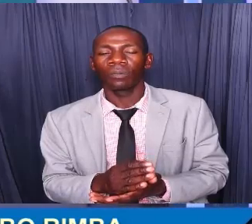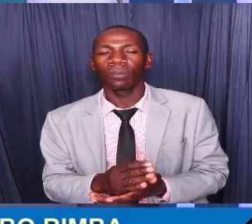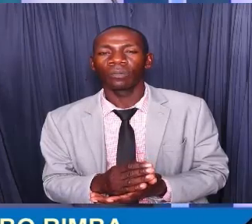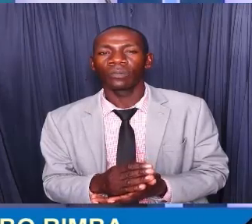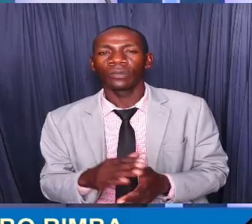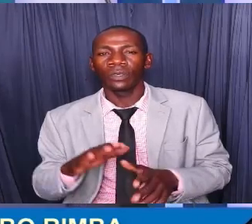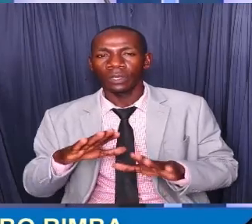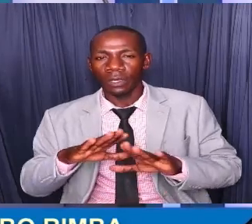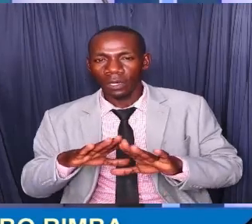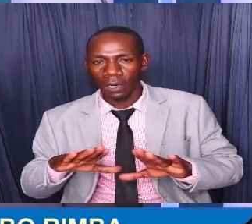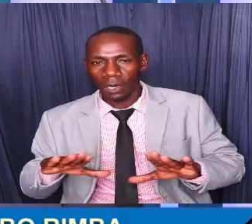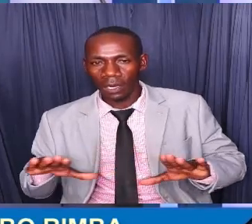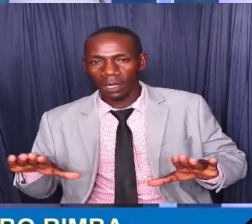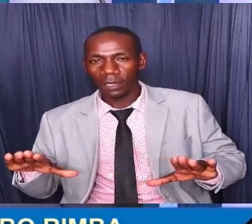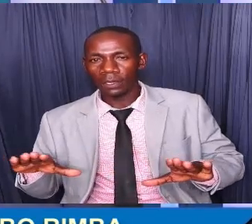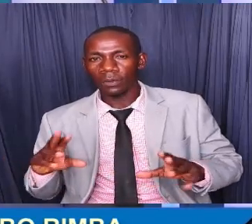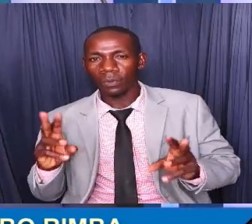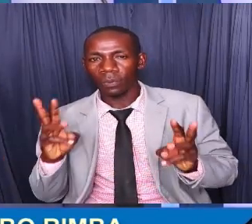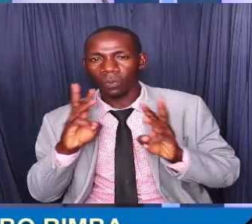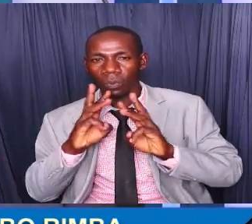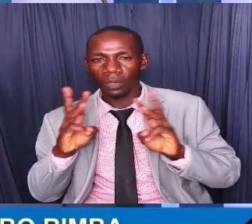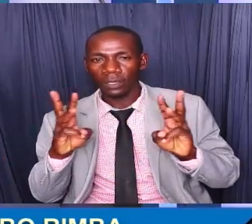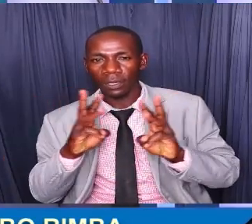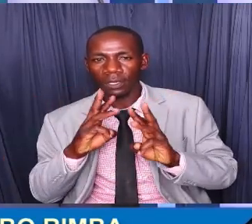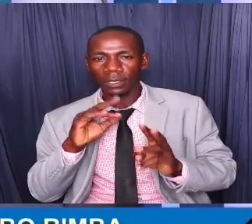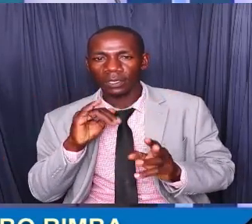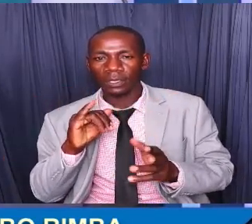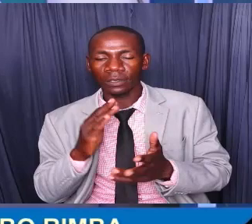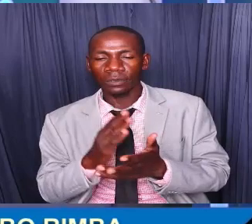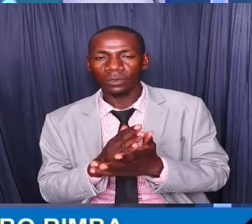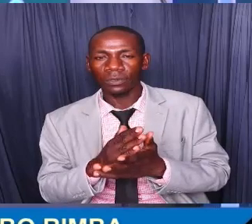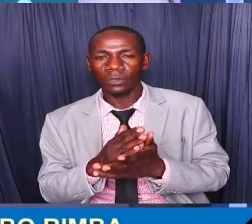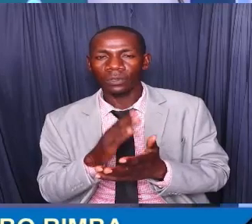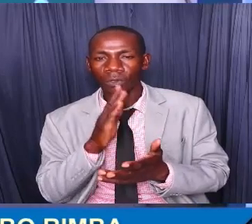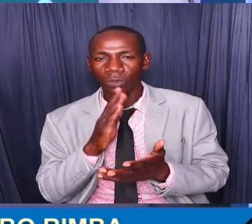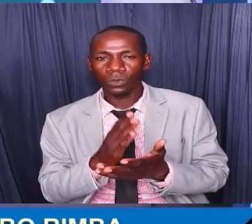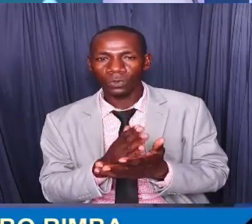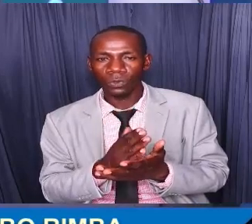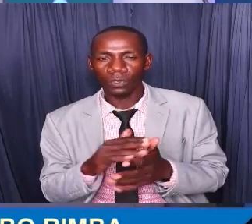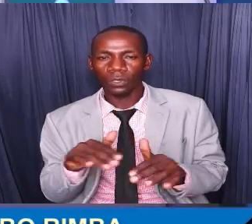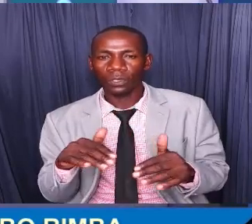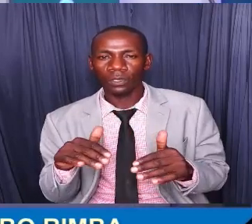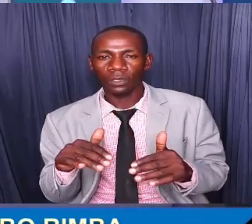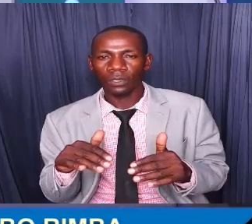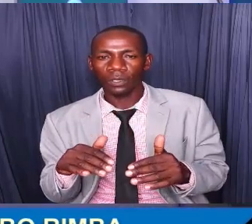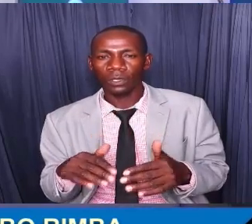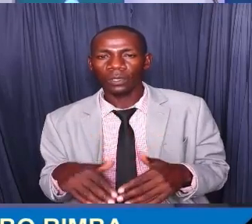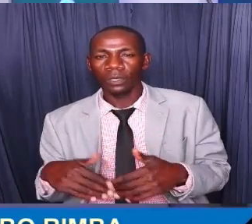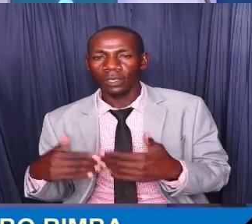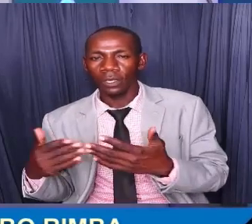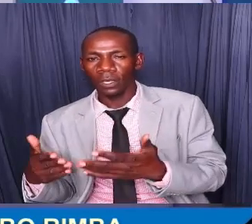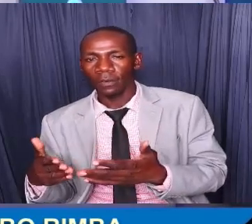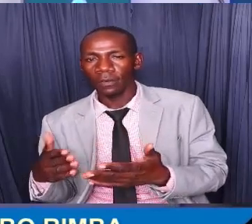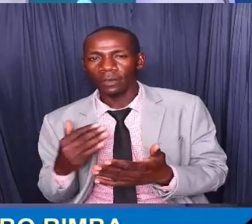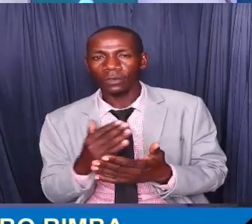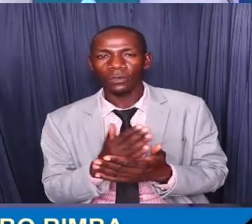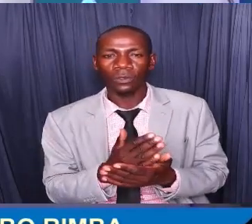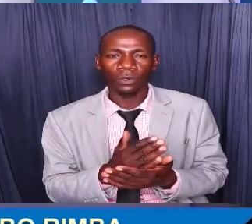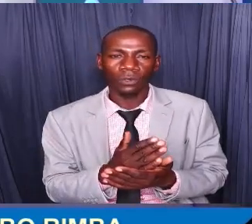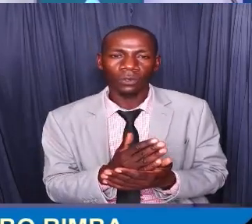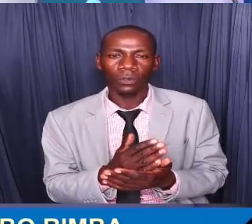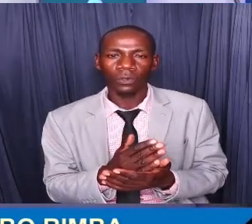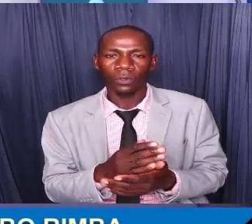truth. This is the worthiness? Yes, it is. It's really a deed. It's